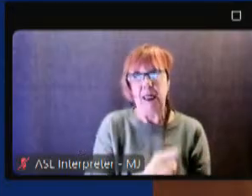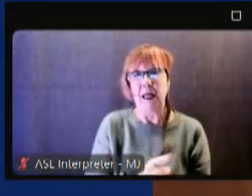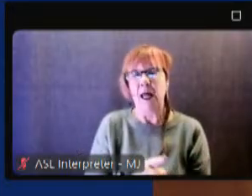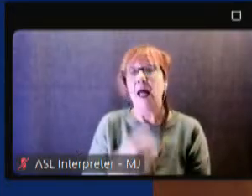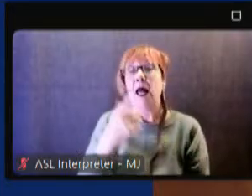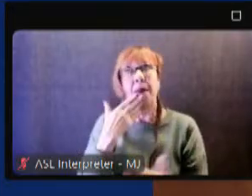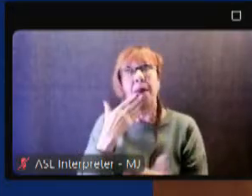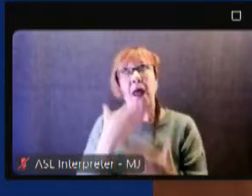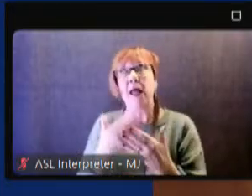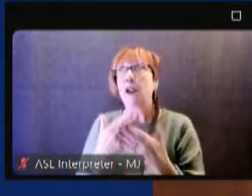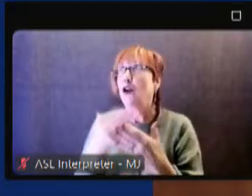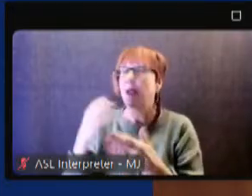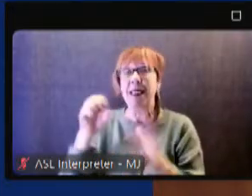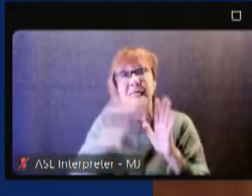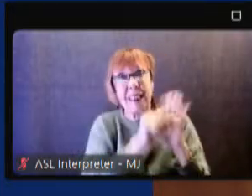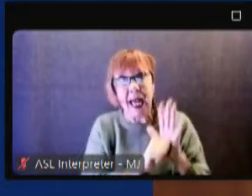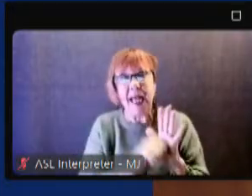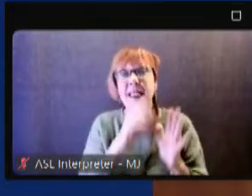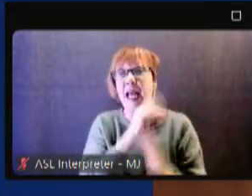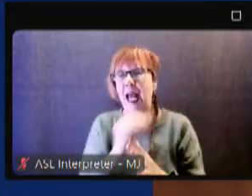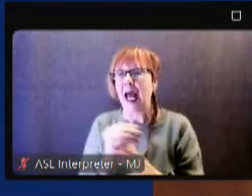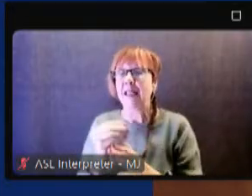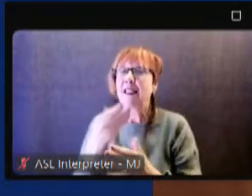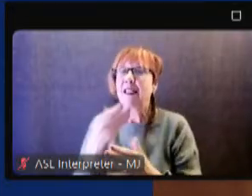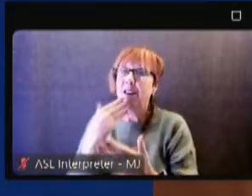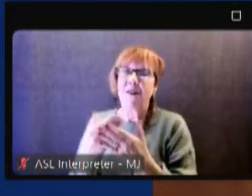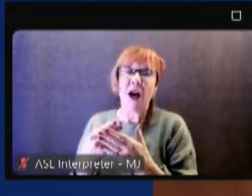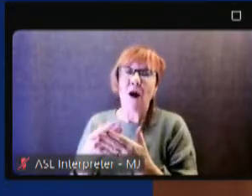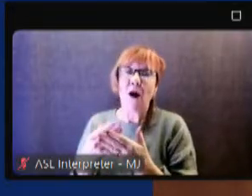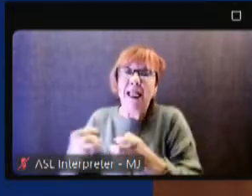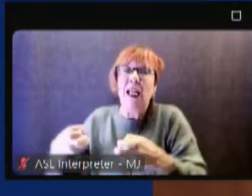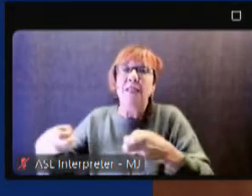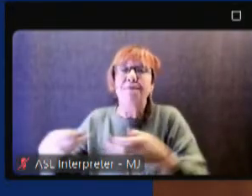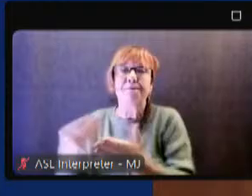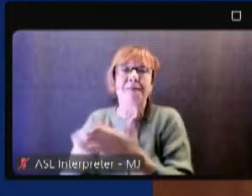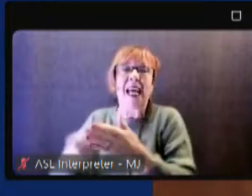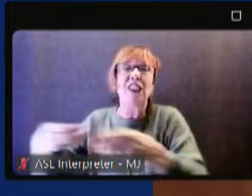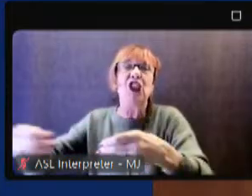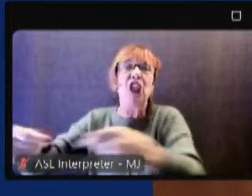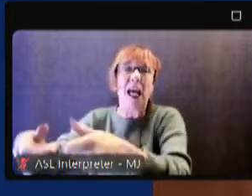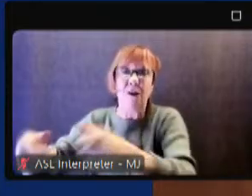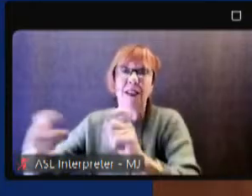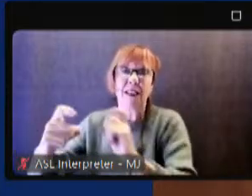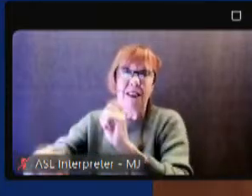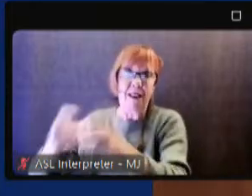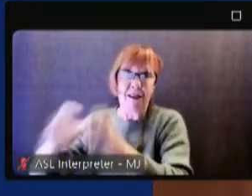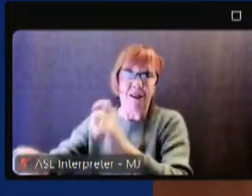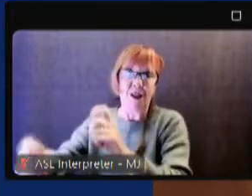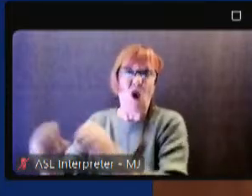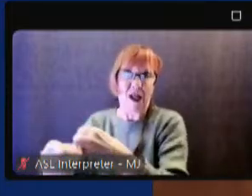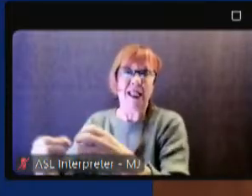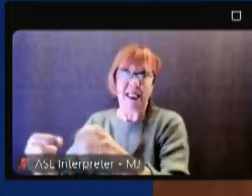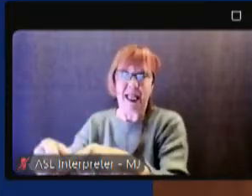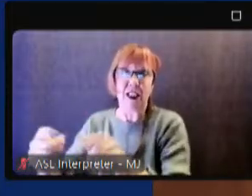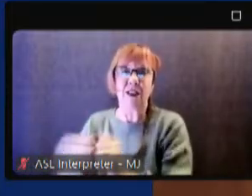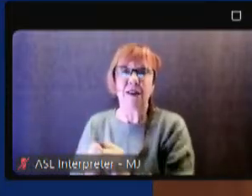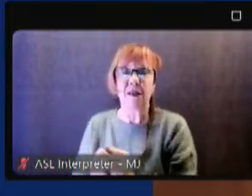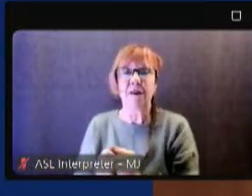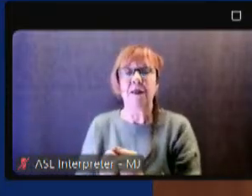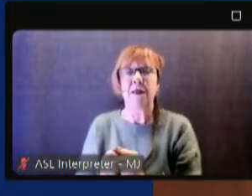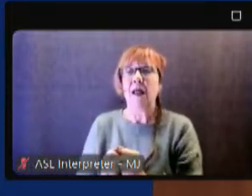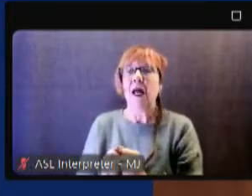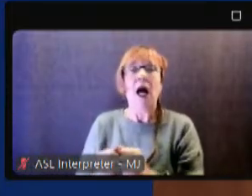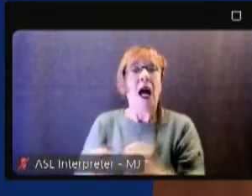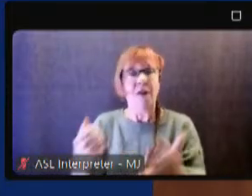the state and a group of philanthropic organizations. This kind of innovation is exactly what we need, not just to